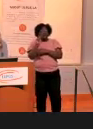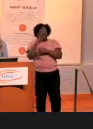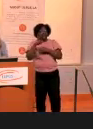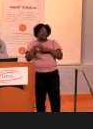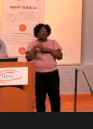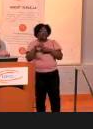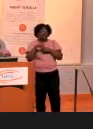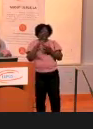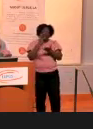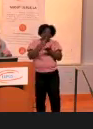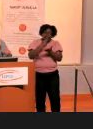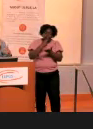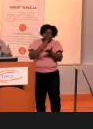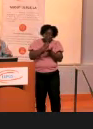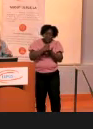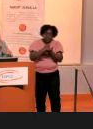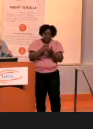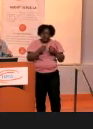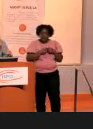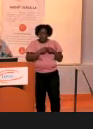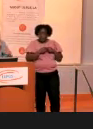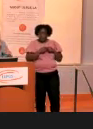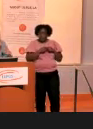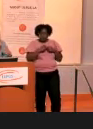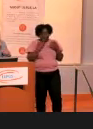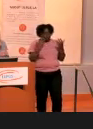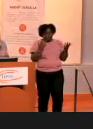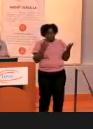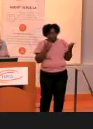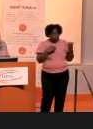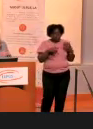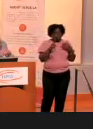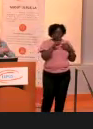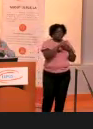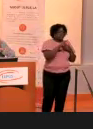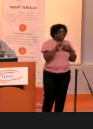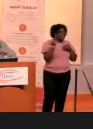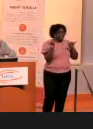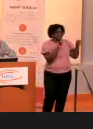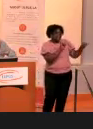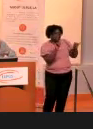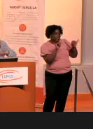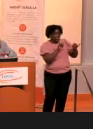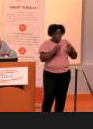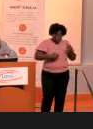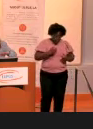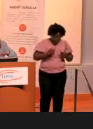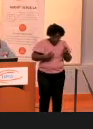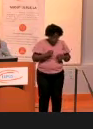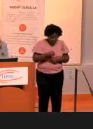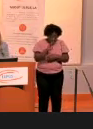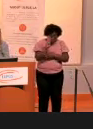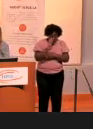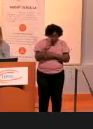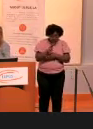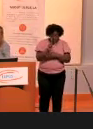therapy is the principle similar to rituximab or obinutuzumab. You really want to get rid of the B